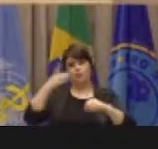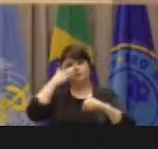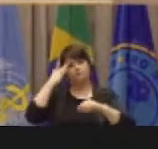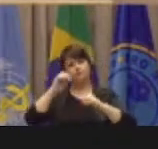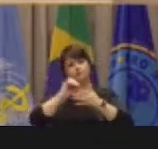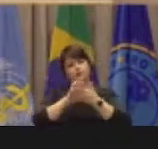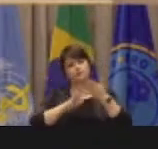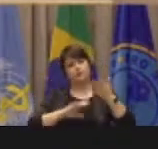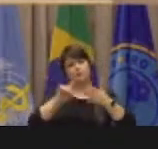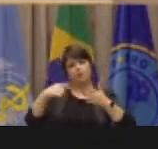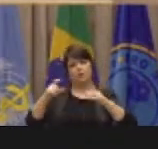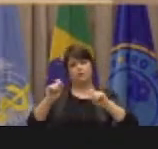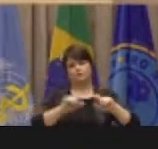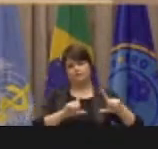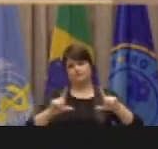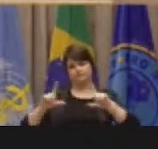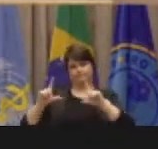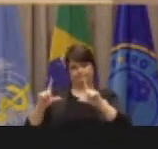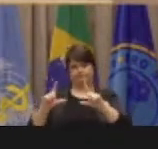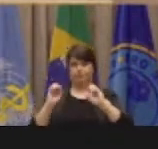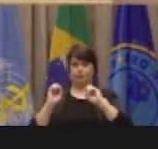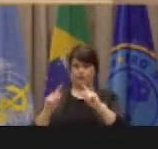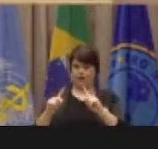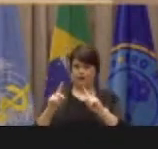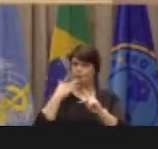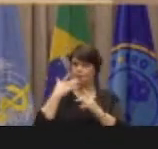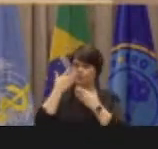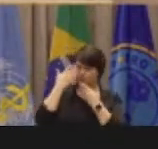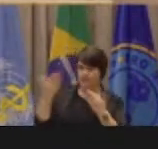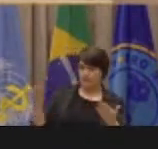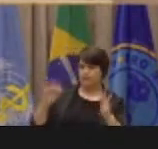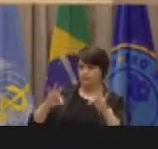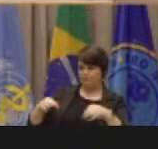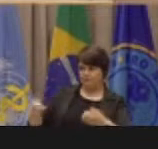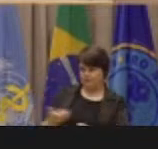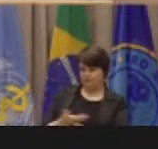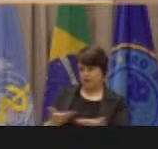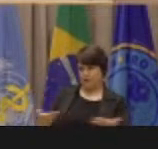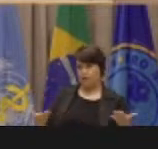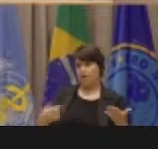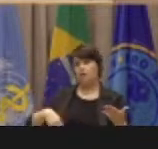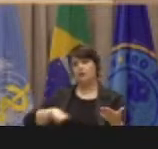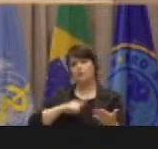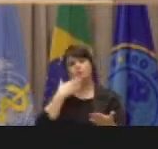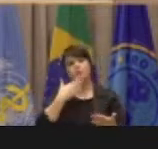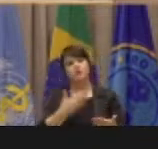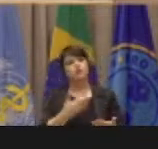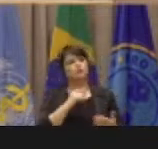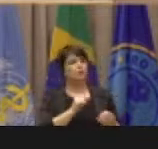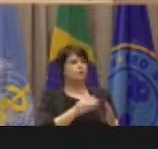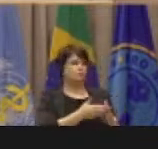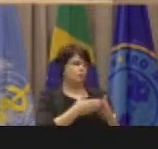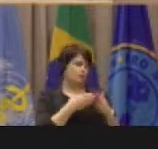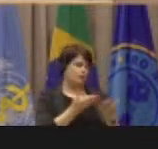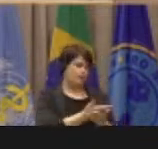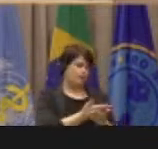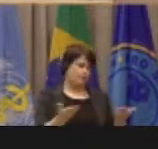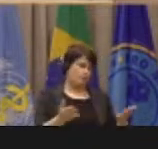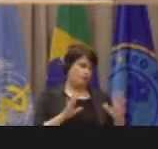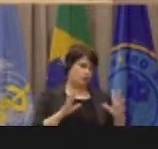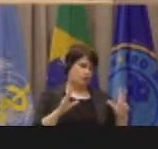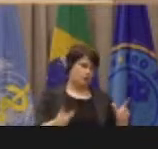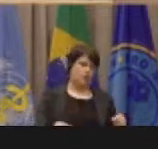the next activity, after the next roundtable. Thank you very much. Now we're going to ask for the people that